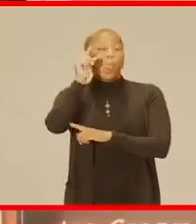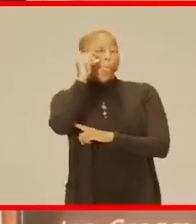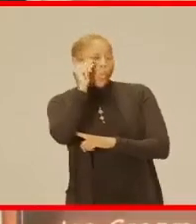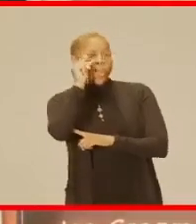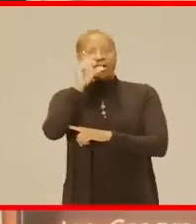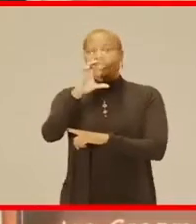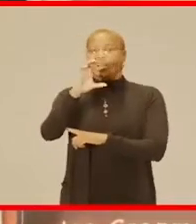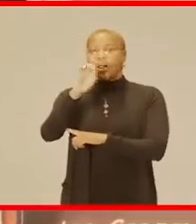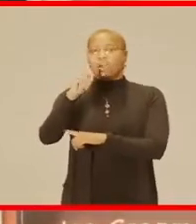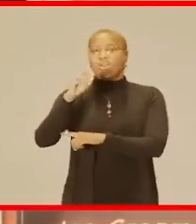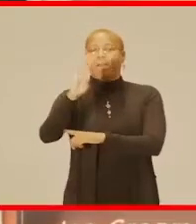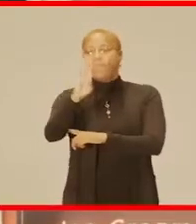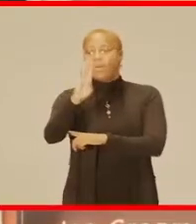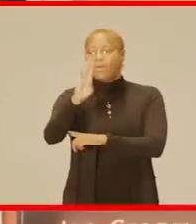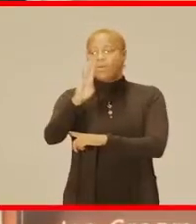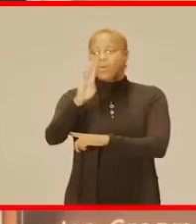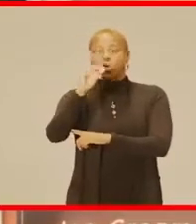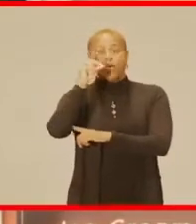I'm